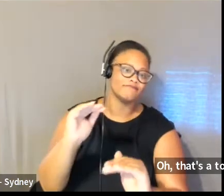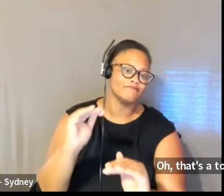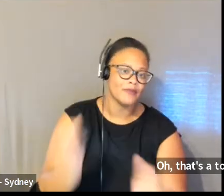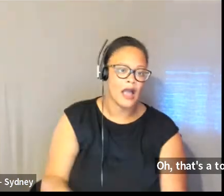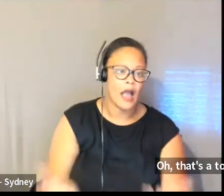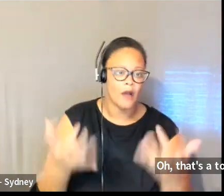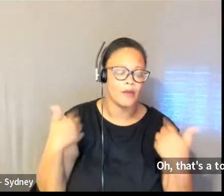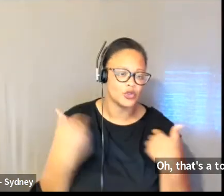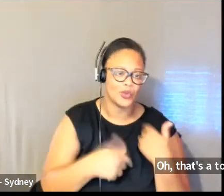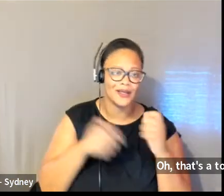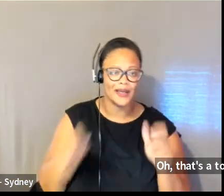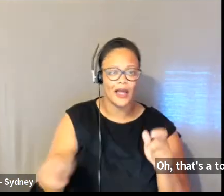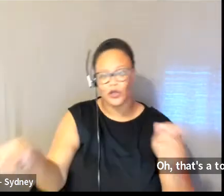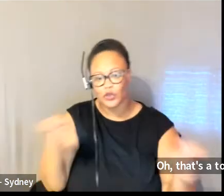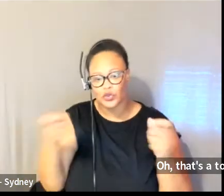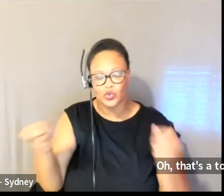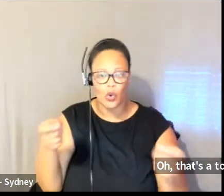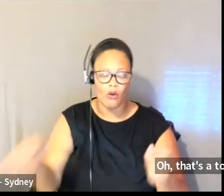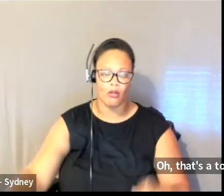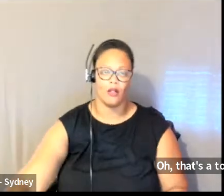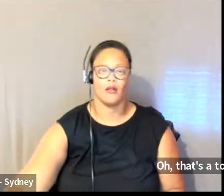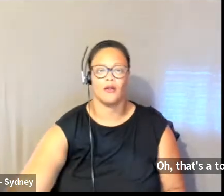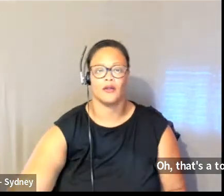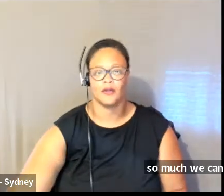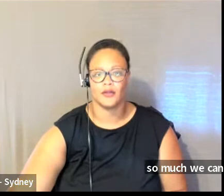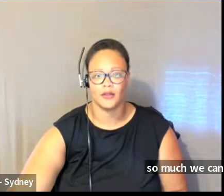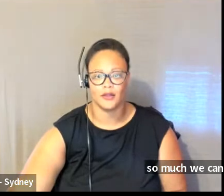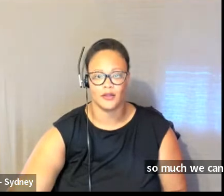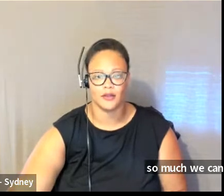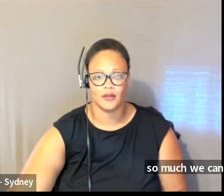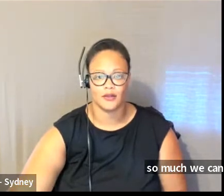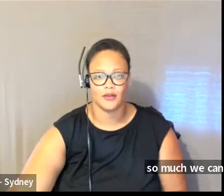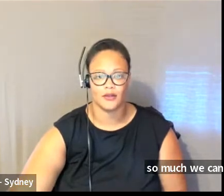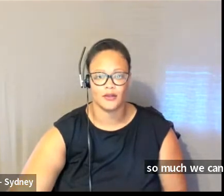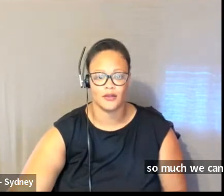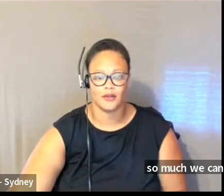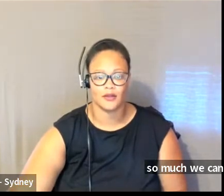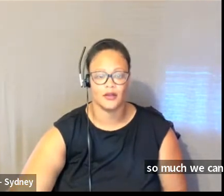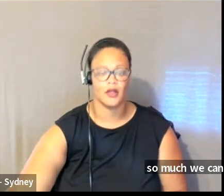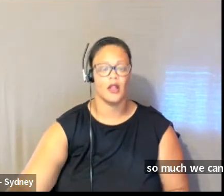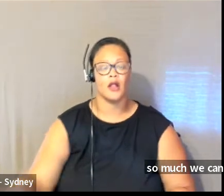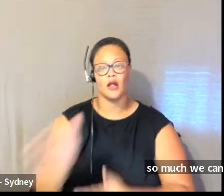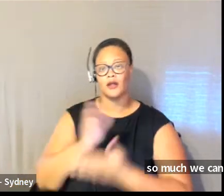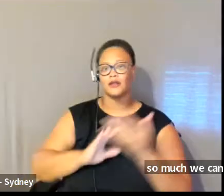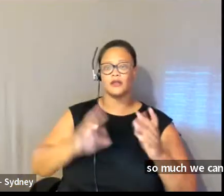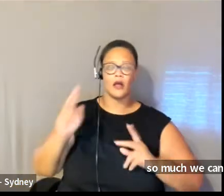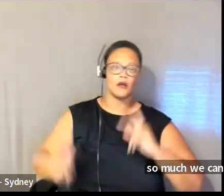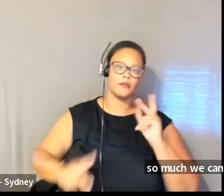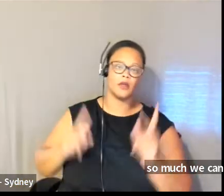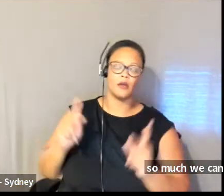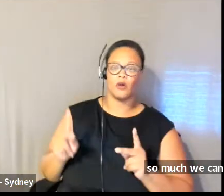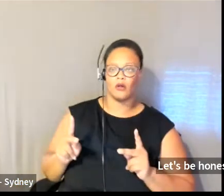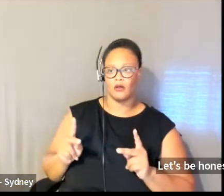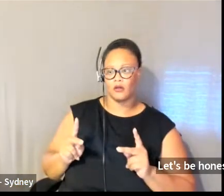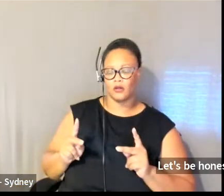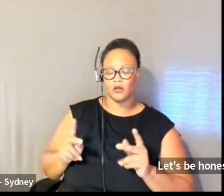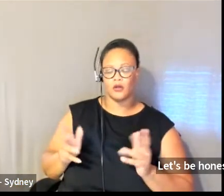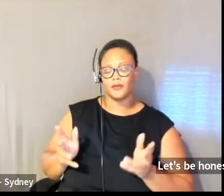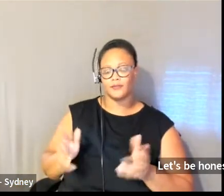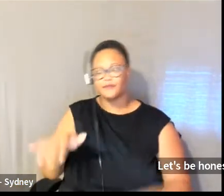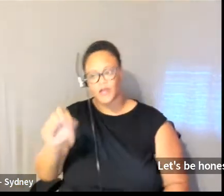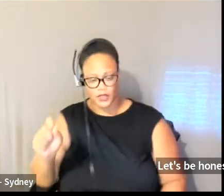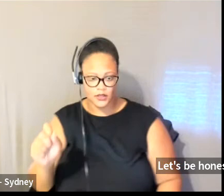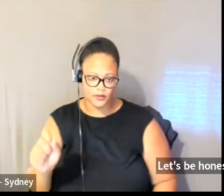think. And let's be honest, there are folks who will not like, yes, there are people who are blatantly